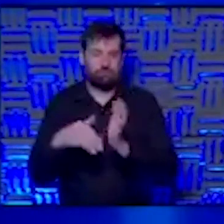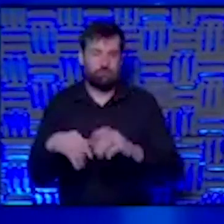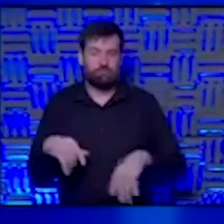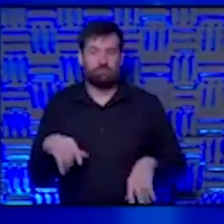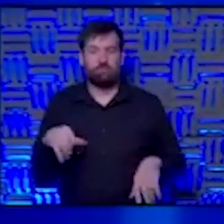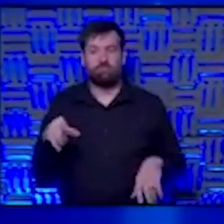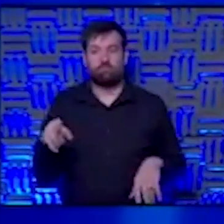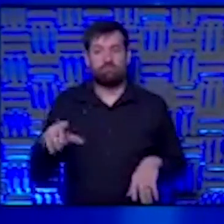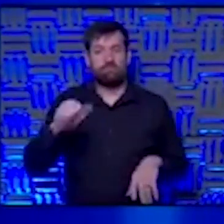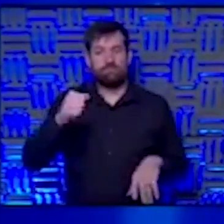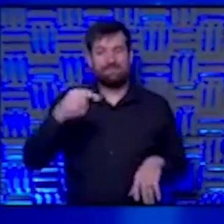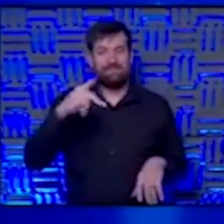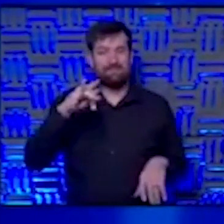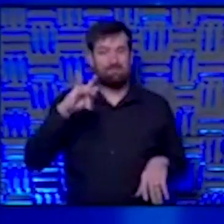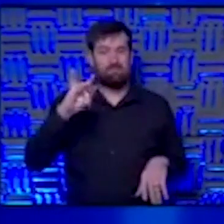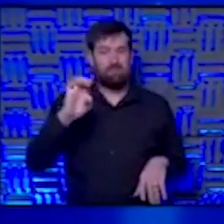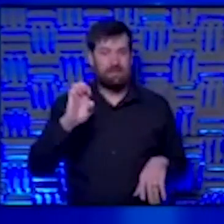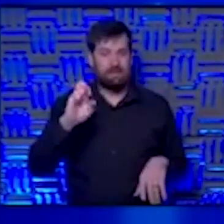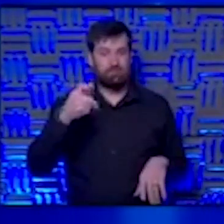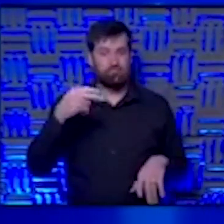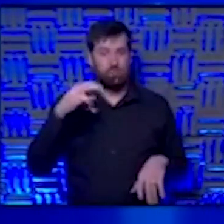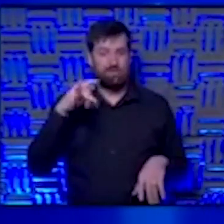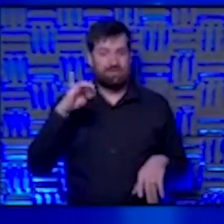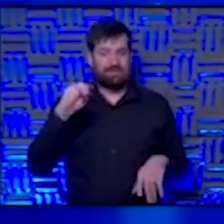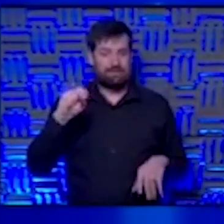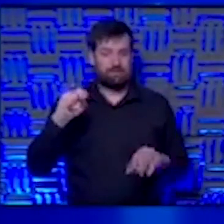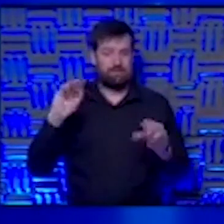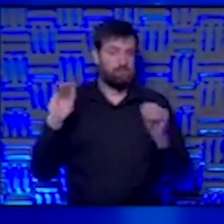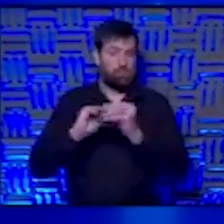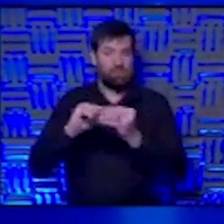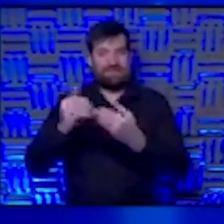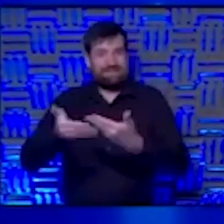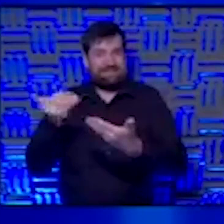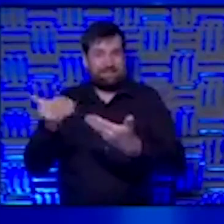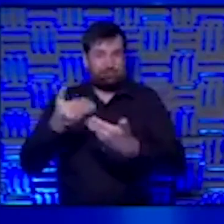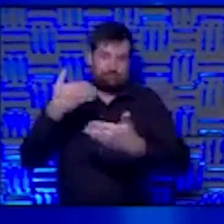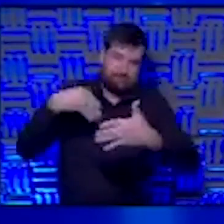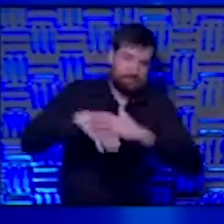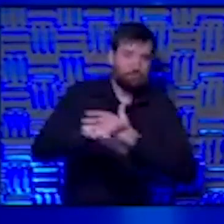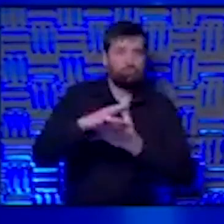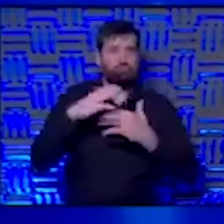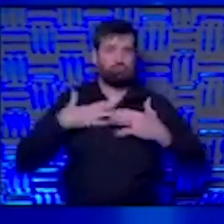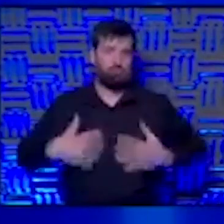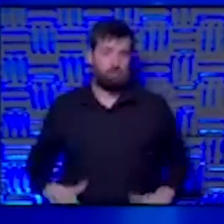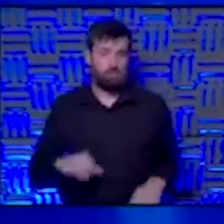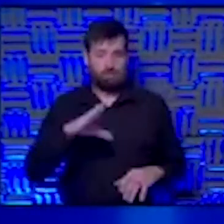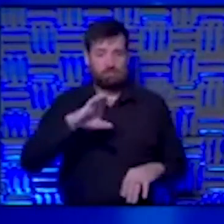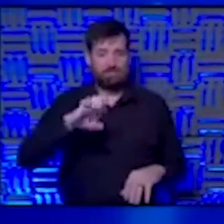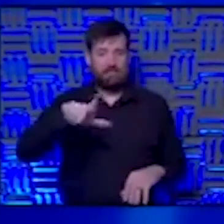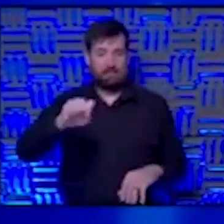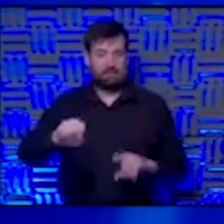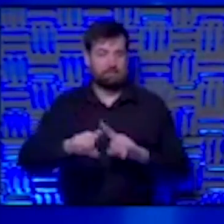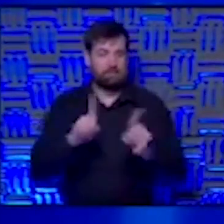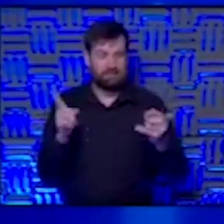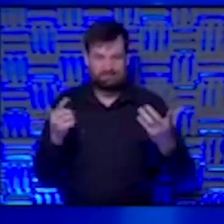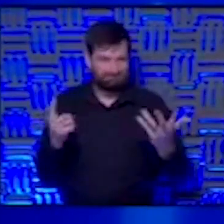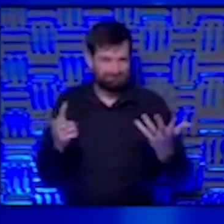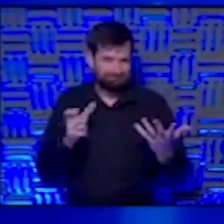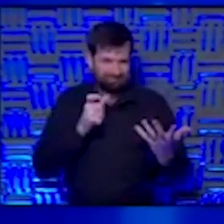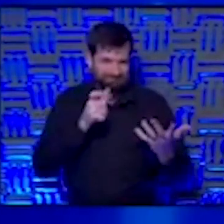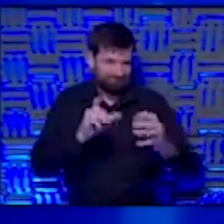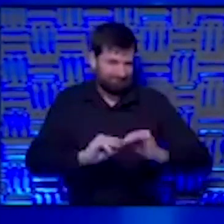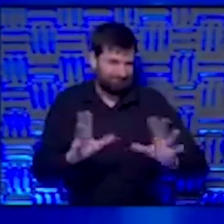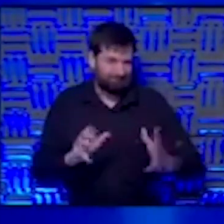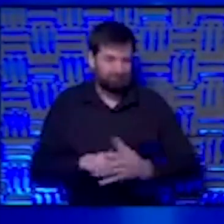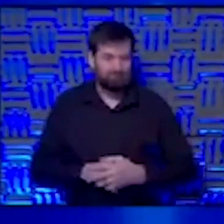actually made the spike protein easier to get into your cell. Mm-hmm. It wasn't clear if it was as virulent, though. That was interesting.